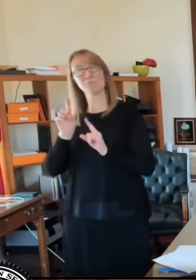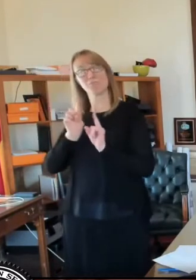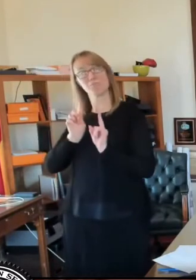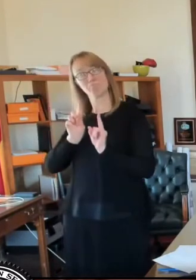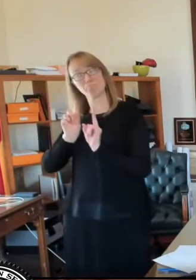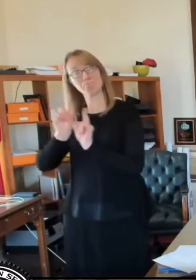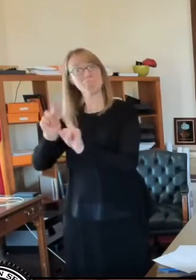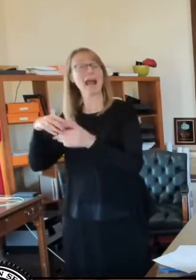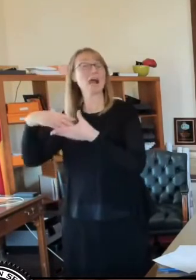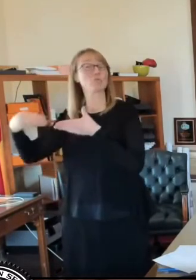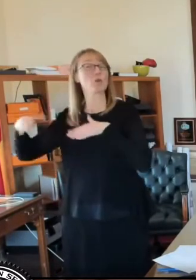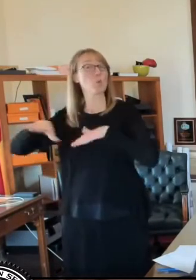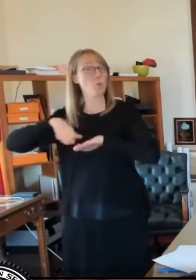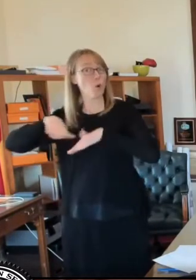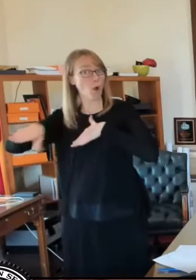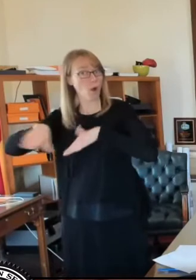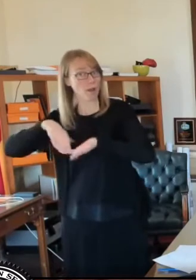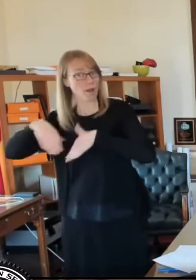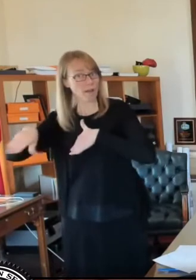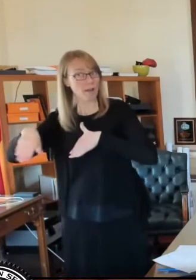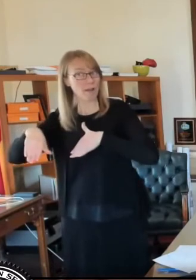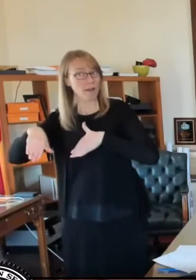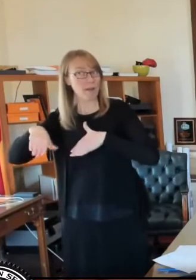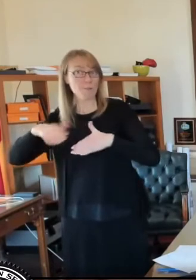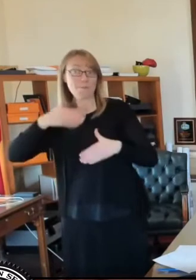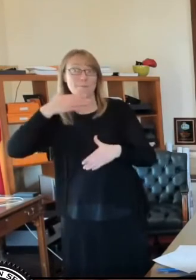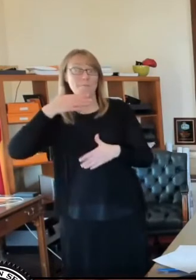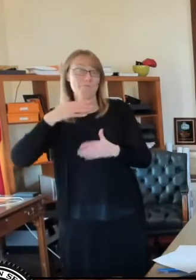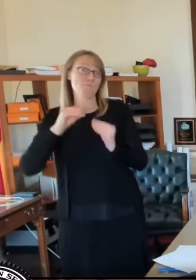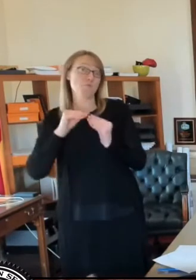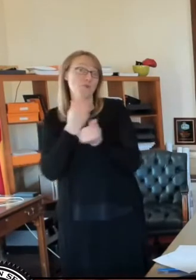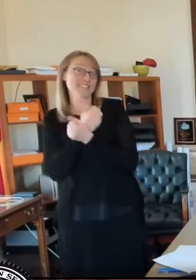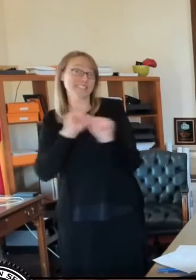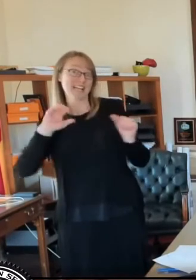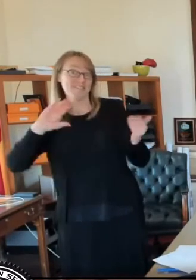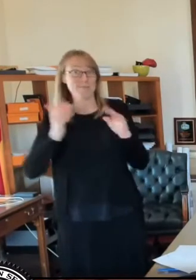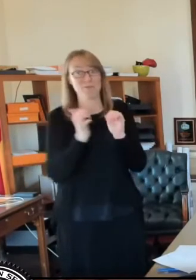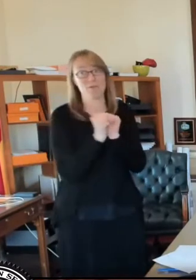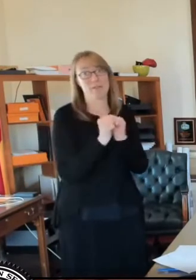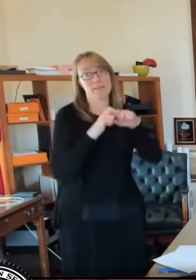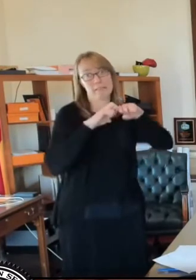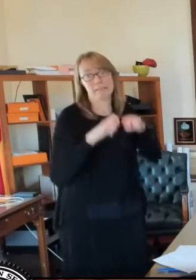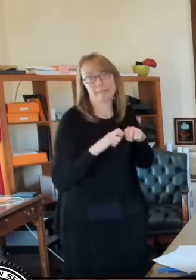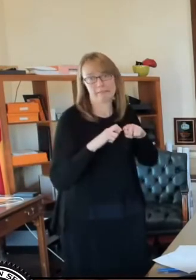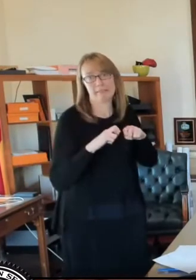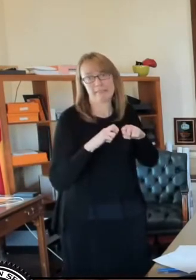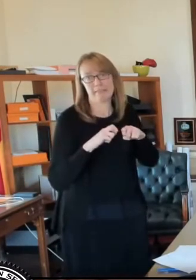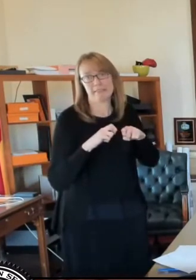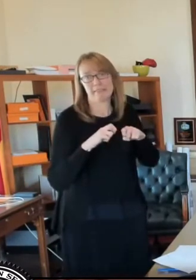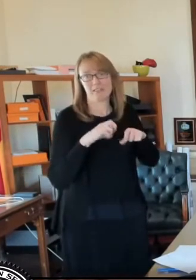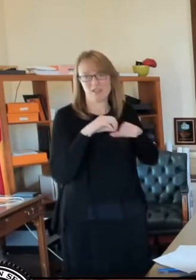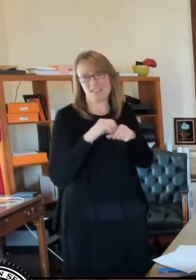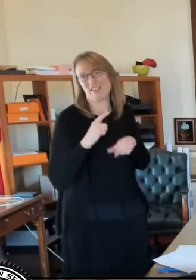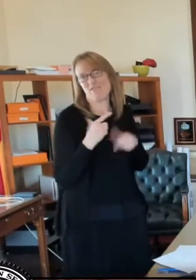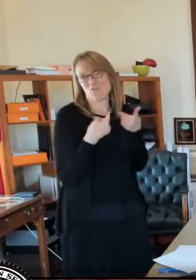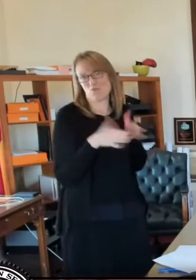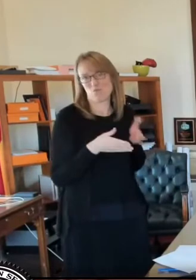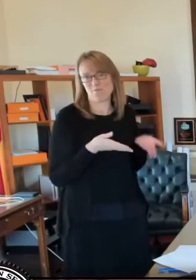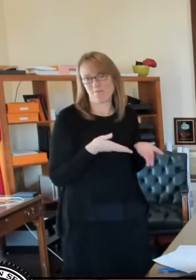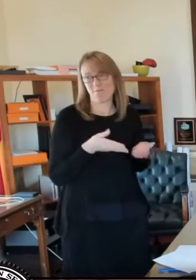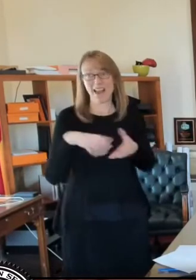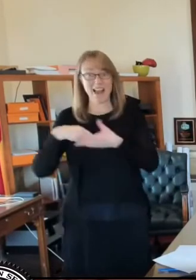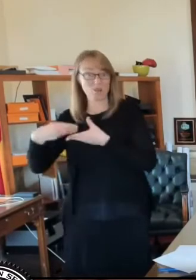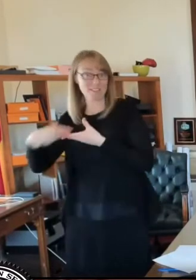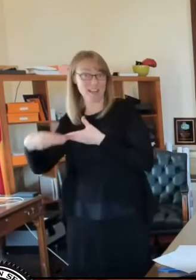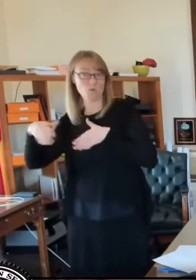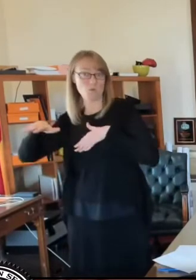room will be a safer activity. Taking the walk will be a safer activity than sitting around the living room. So try